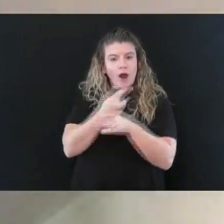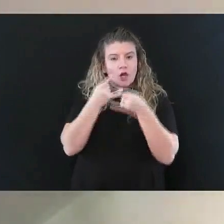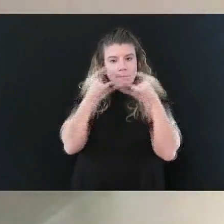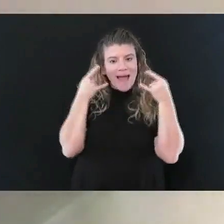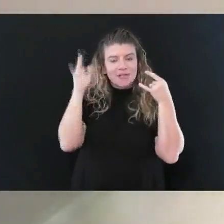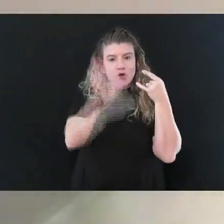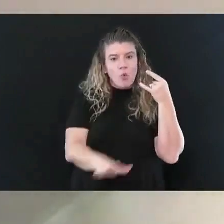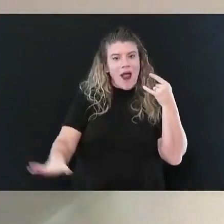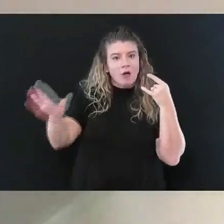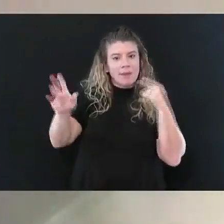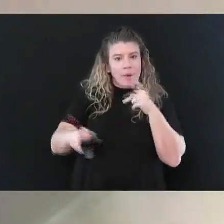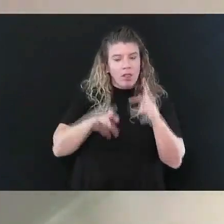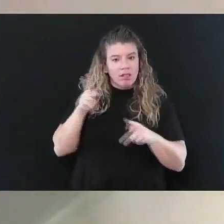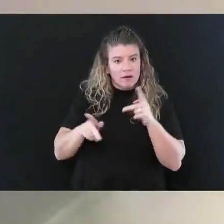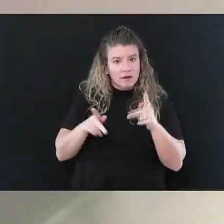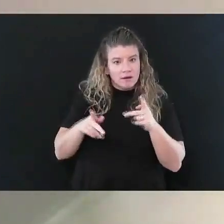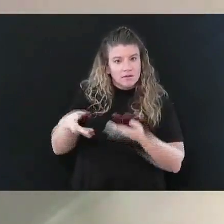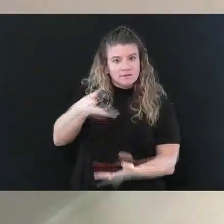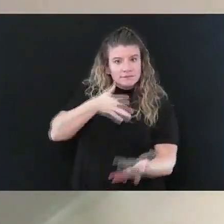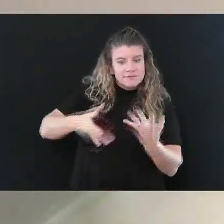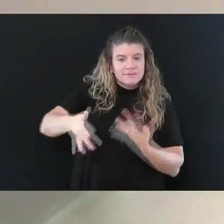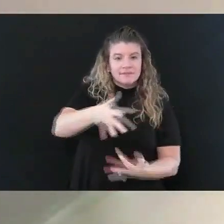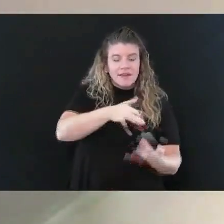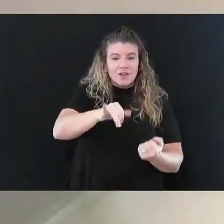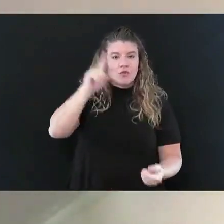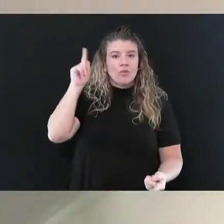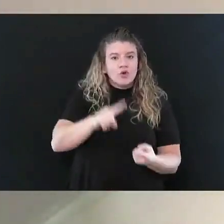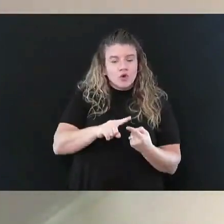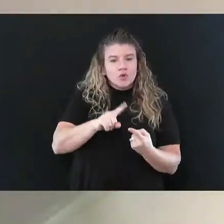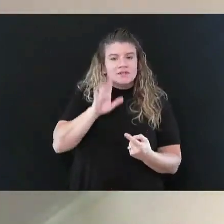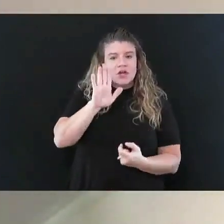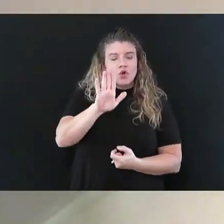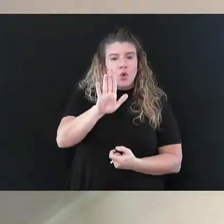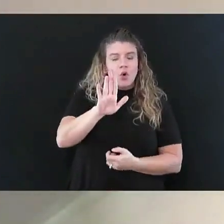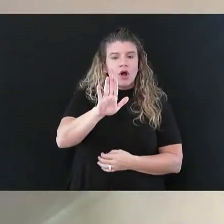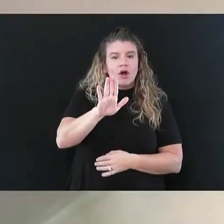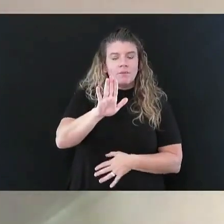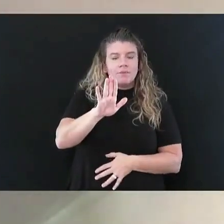other people, and reducing your